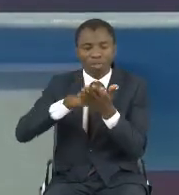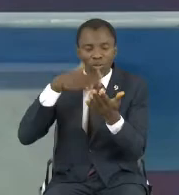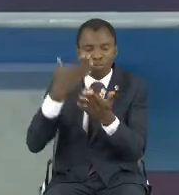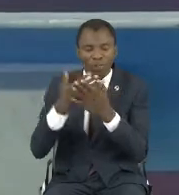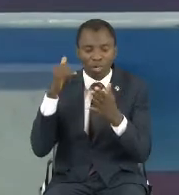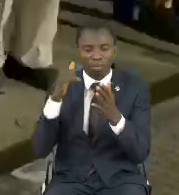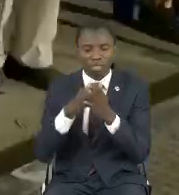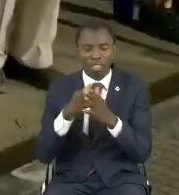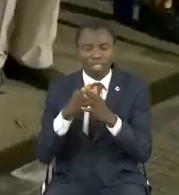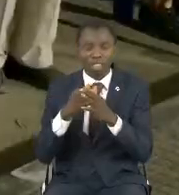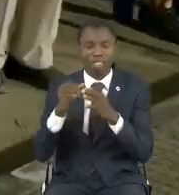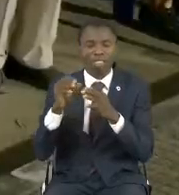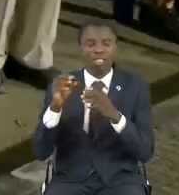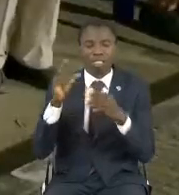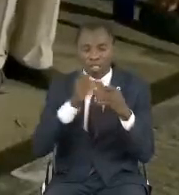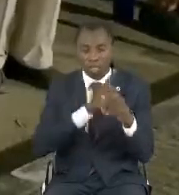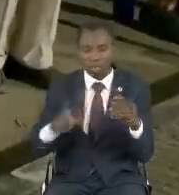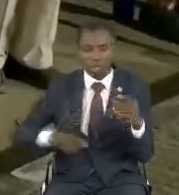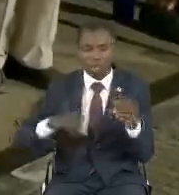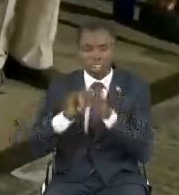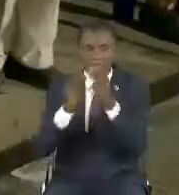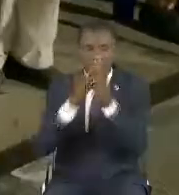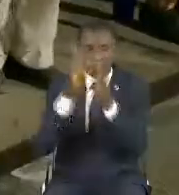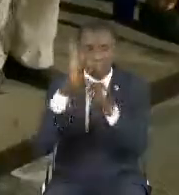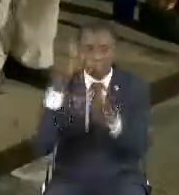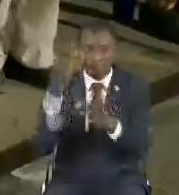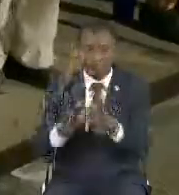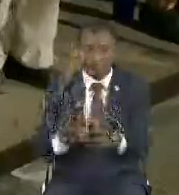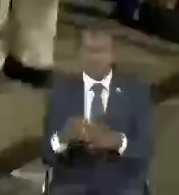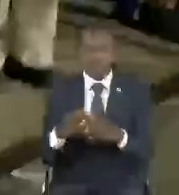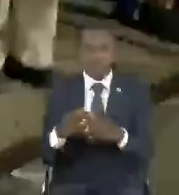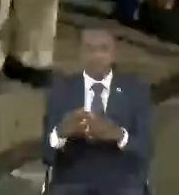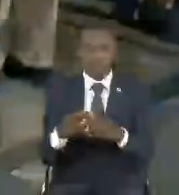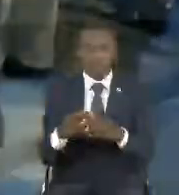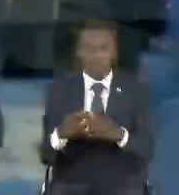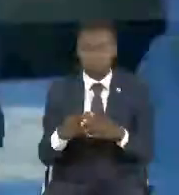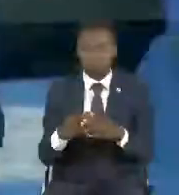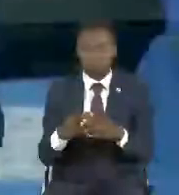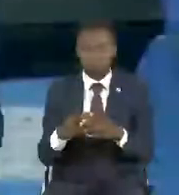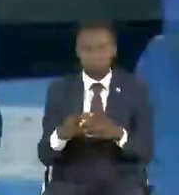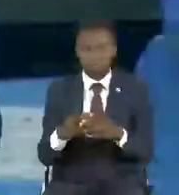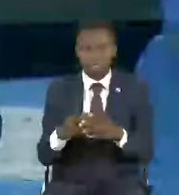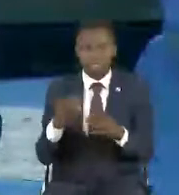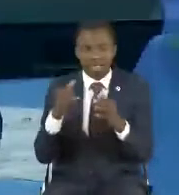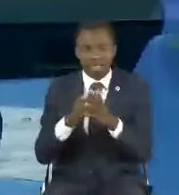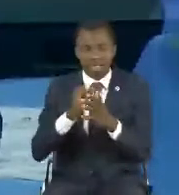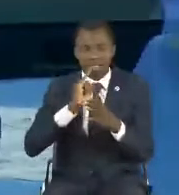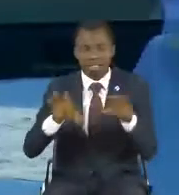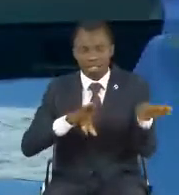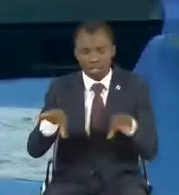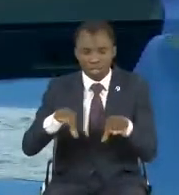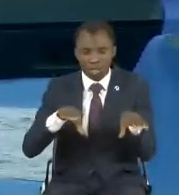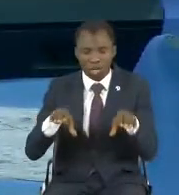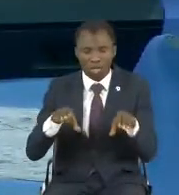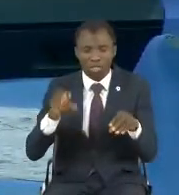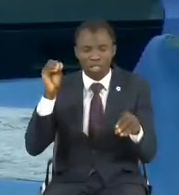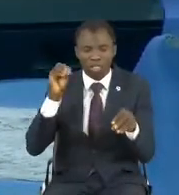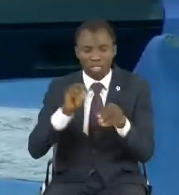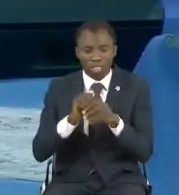in Jesus' name. It is done. In